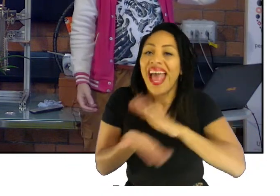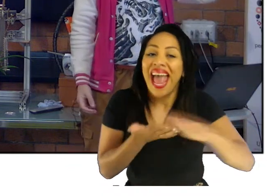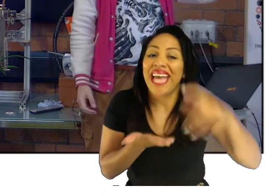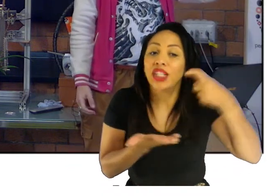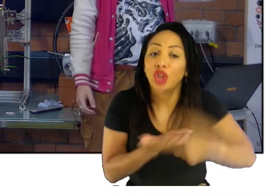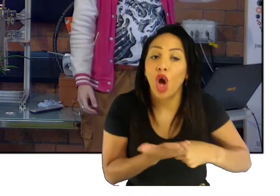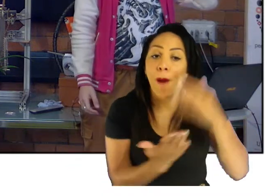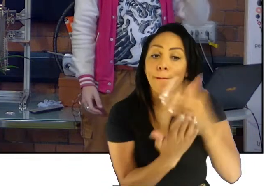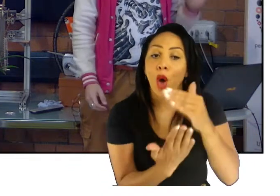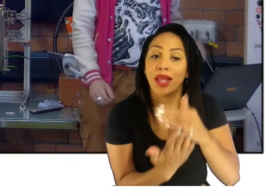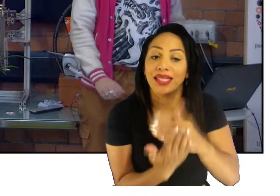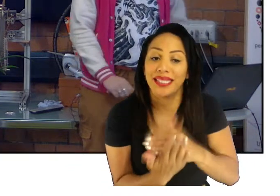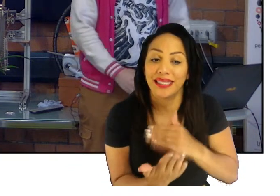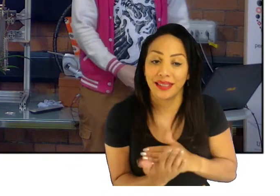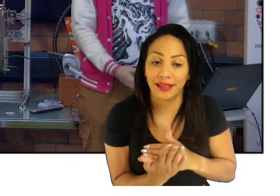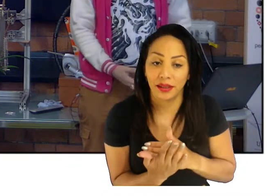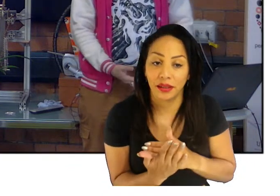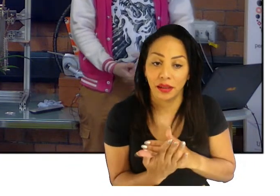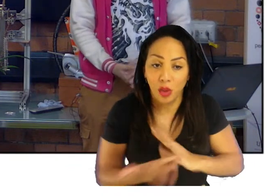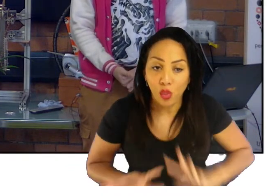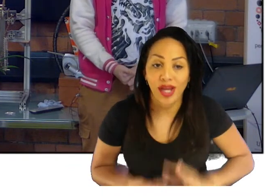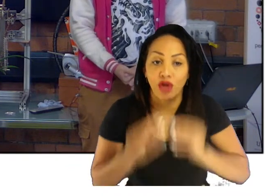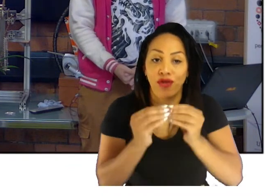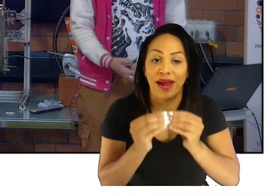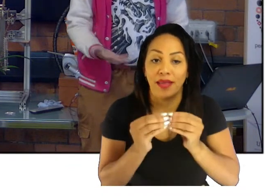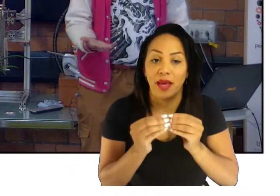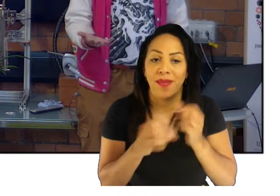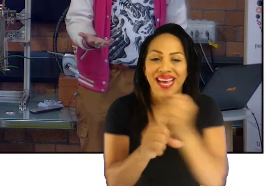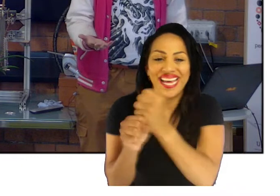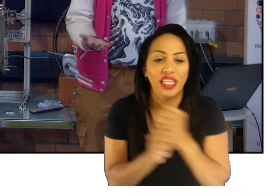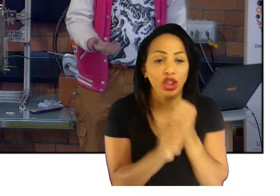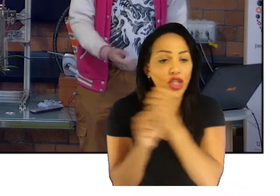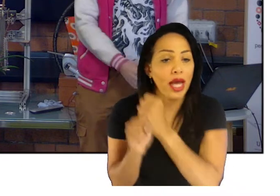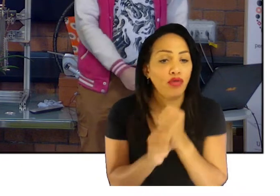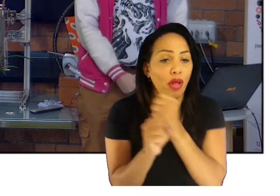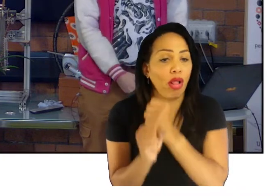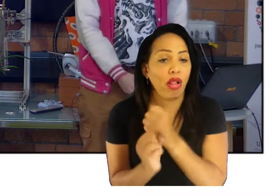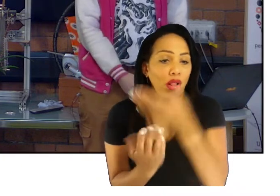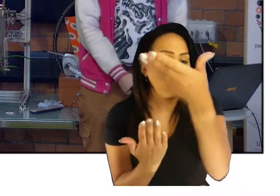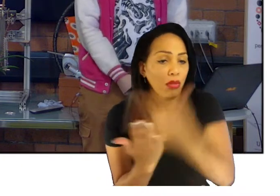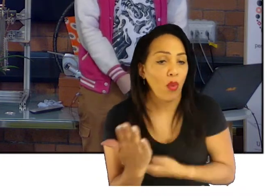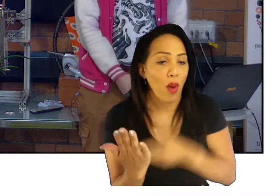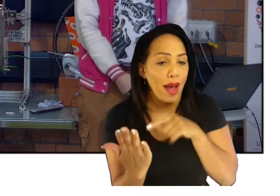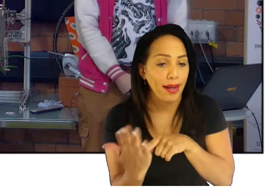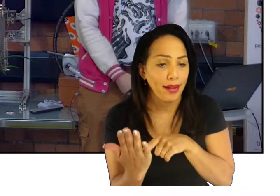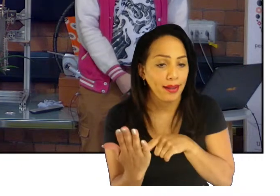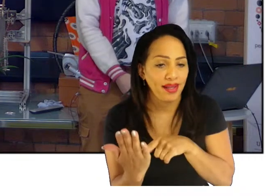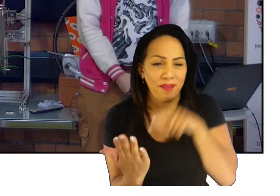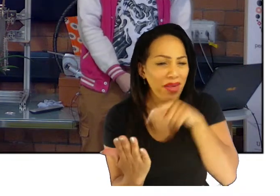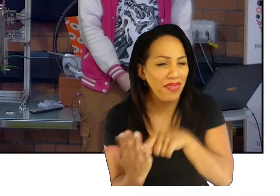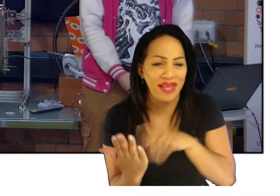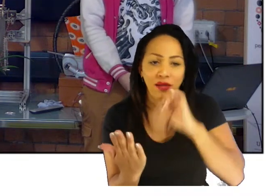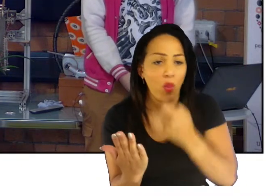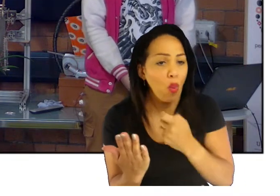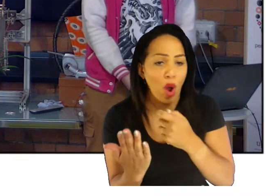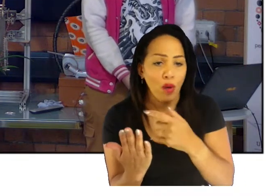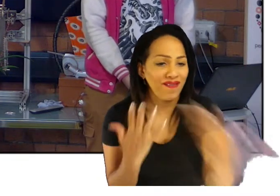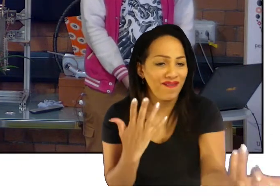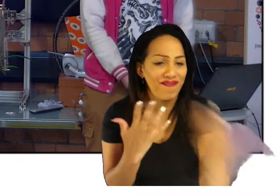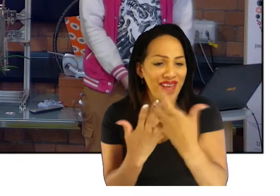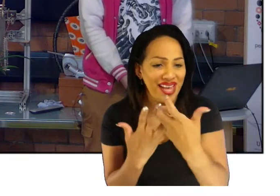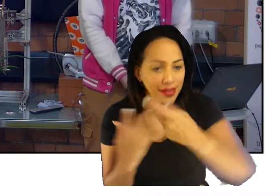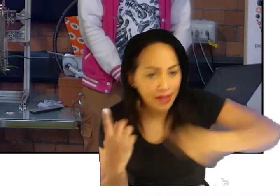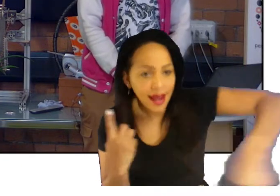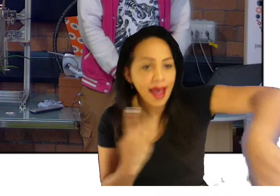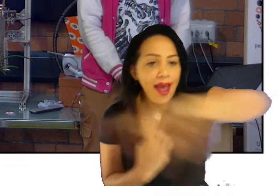try and help where we can, but it's a one glove doesn't fit anyone model. So how much effort do we need to put into